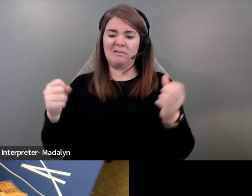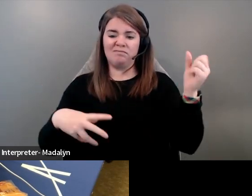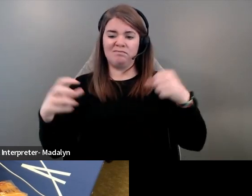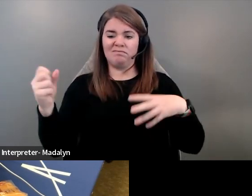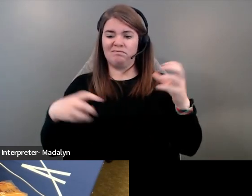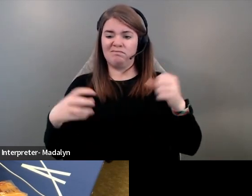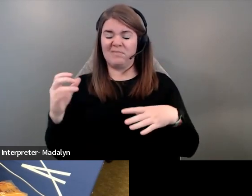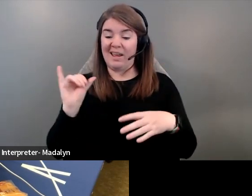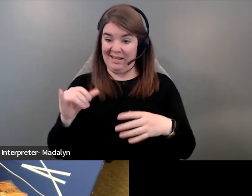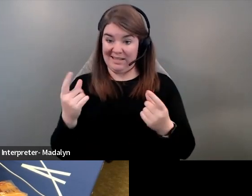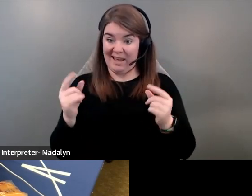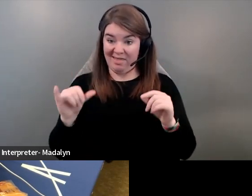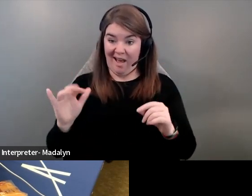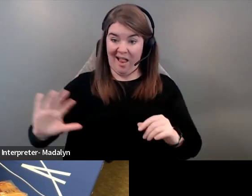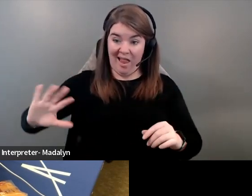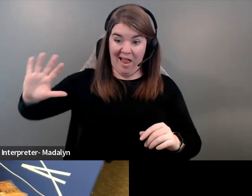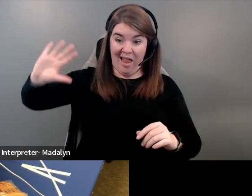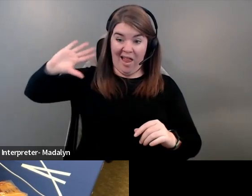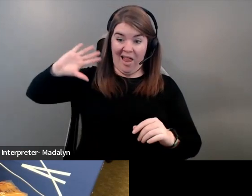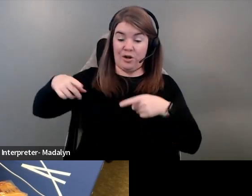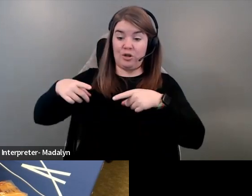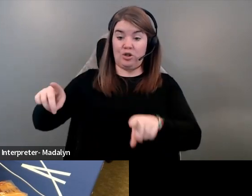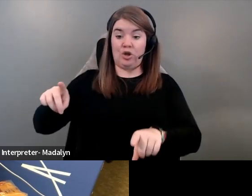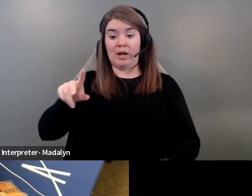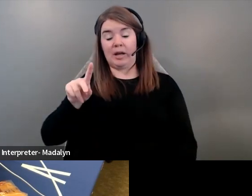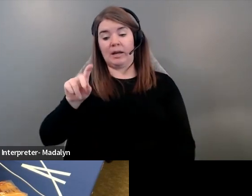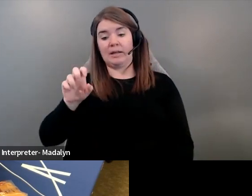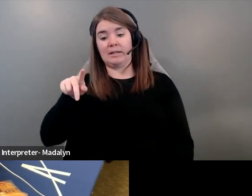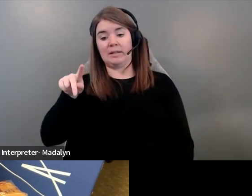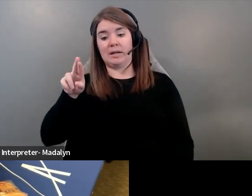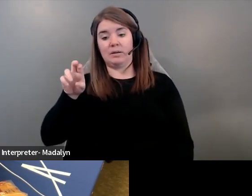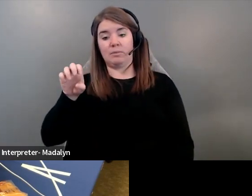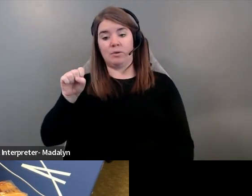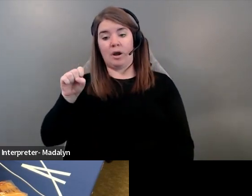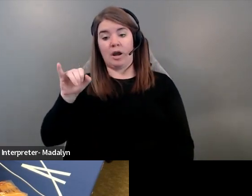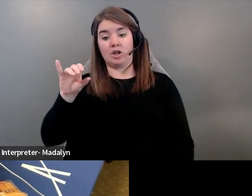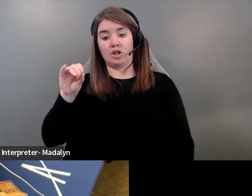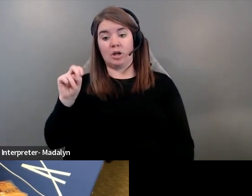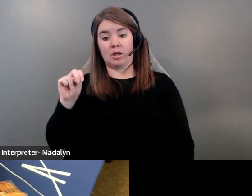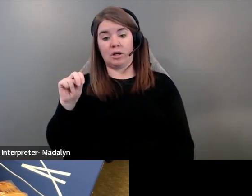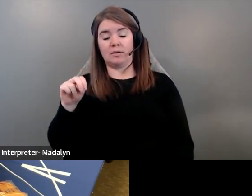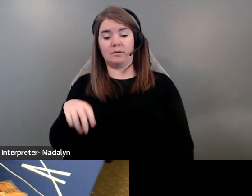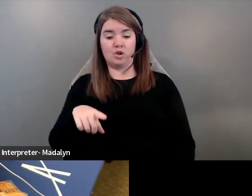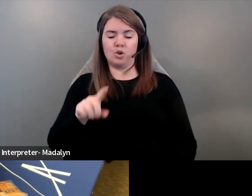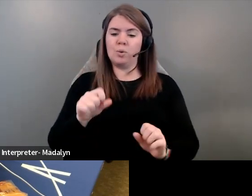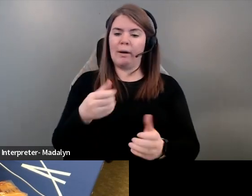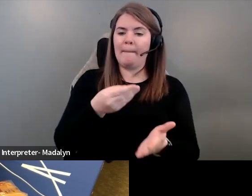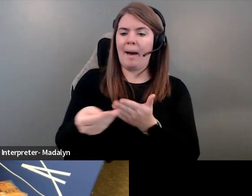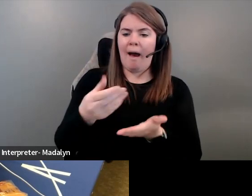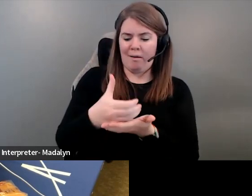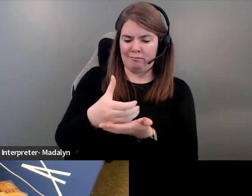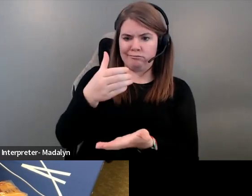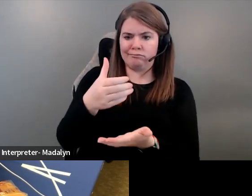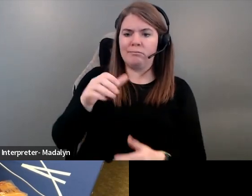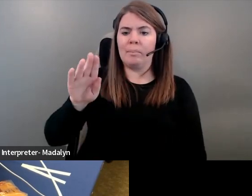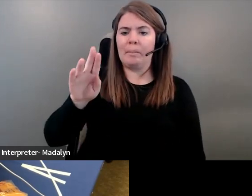the Depression. You get broth. You can buy broth in the cartons or a can. It's pretty cheap, or you can just make